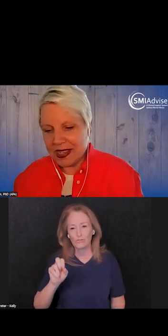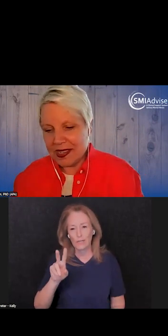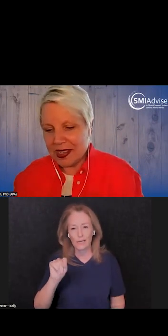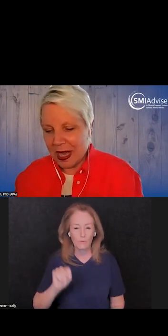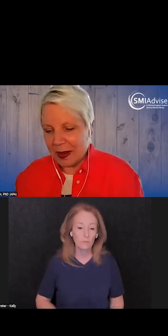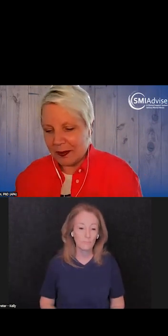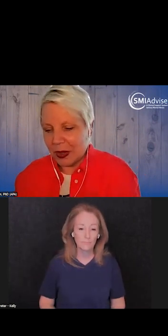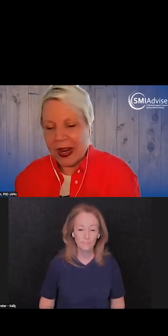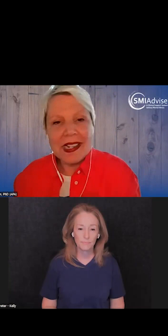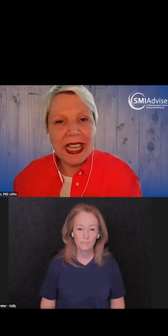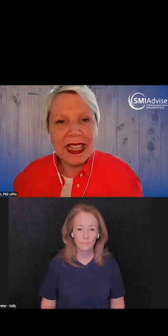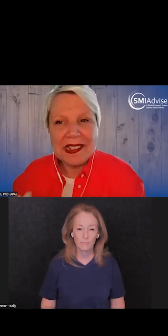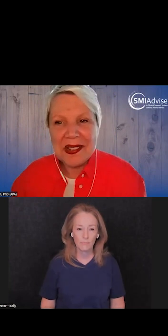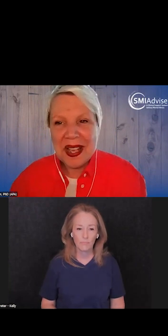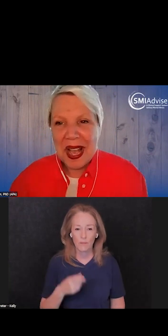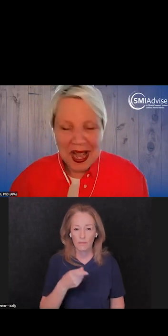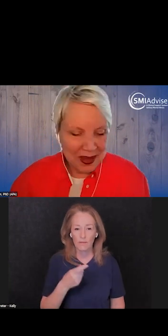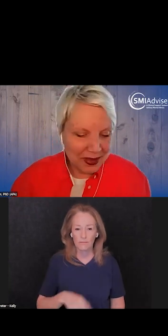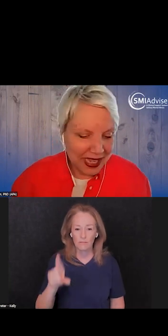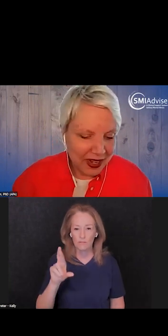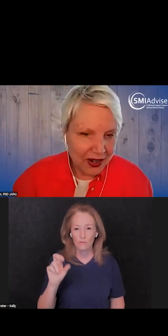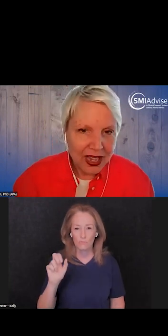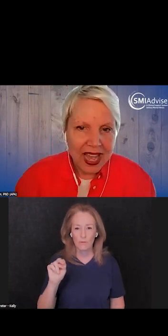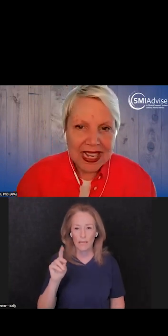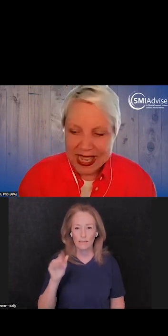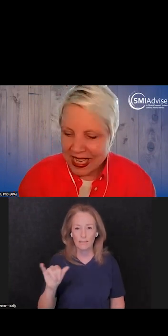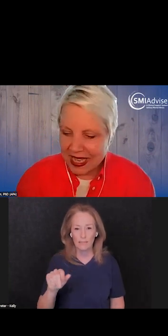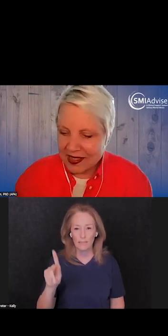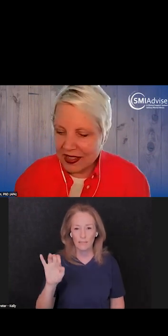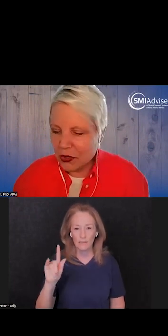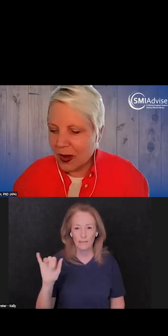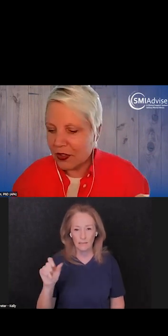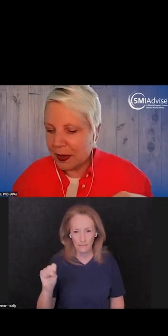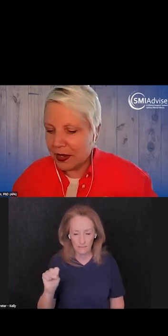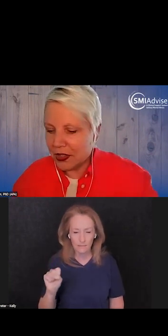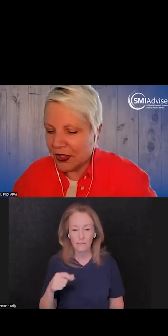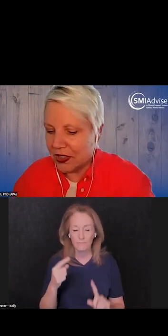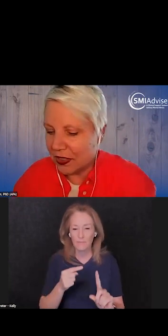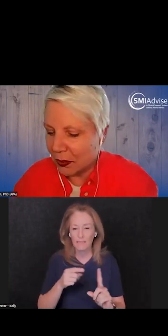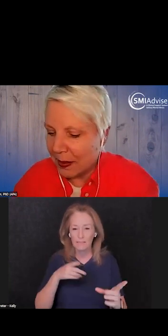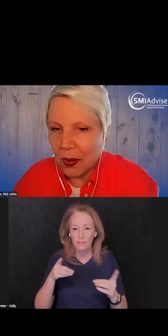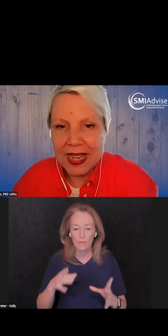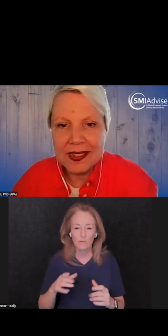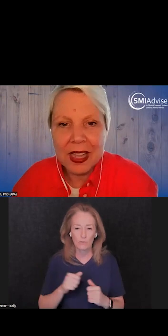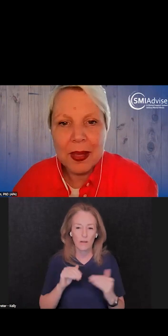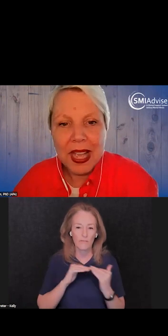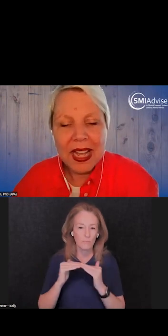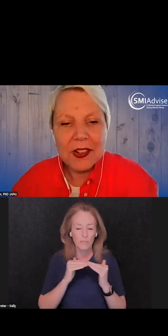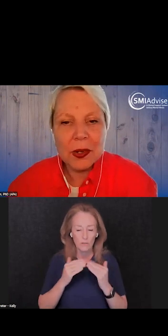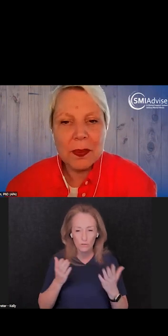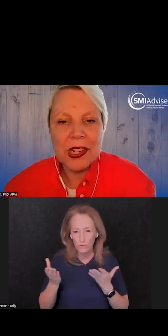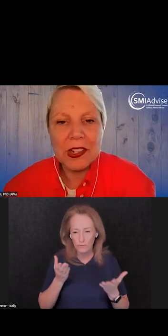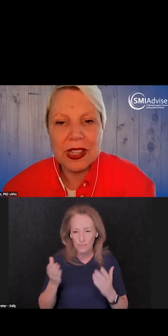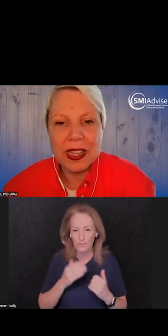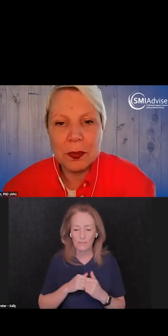So this is Randy Killings here, and he is the Director of Peer Services at the Rainbow Heights Club. And